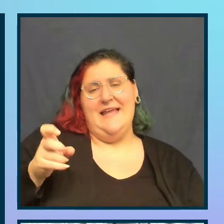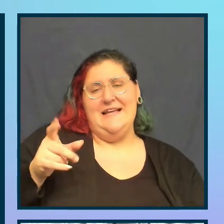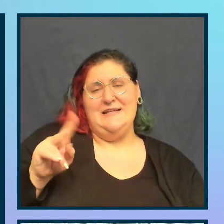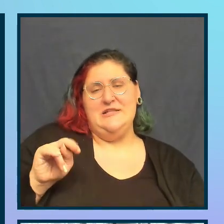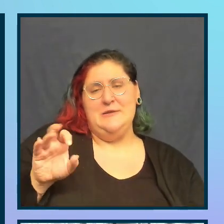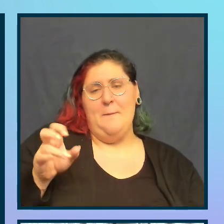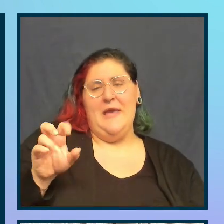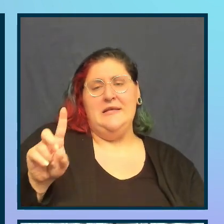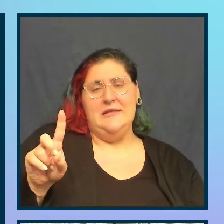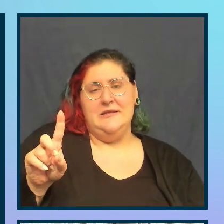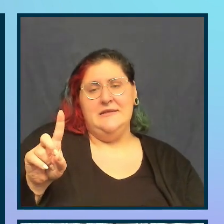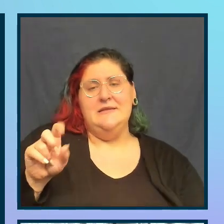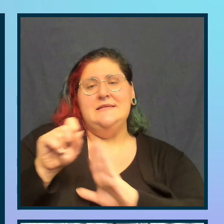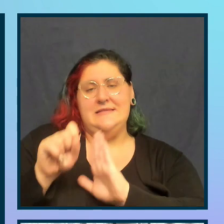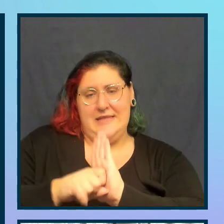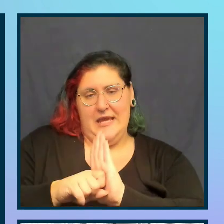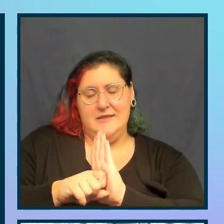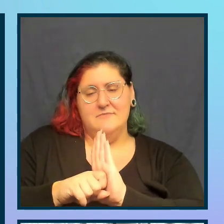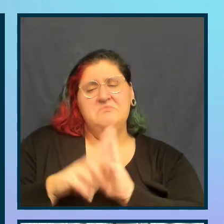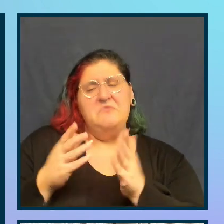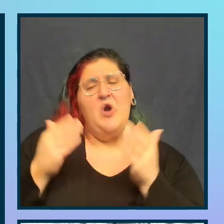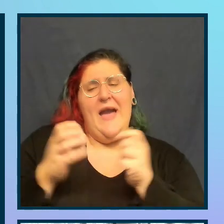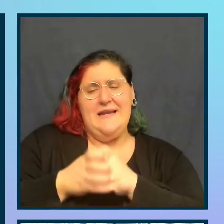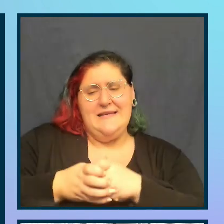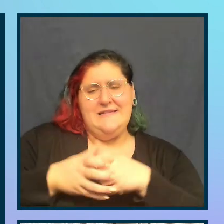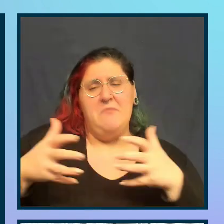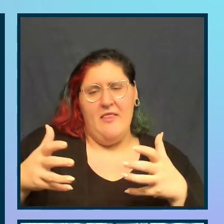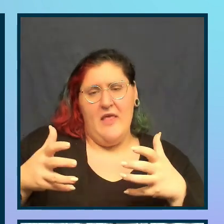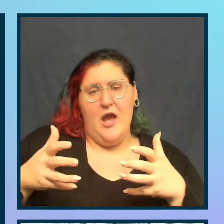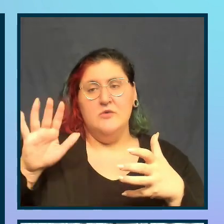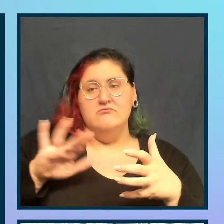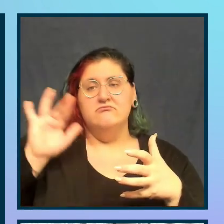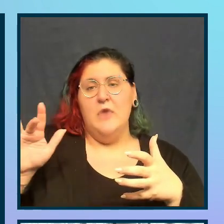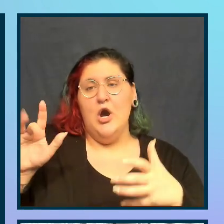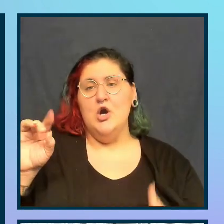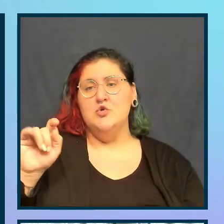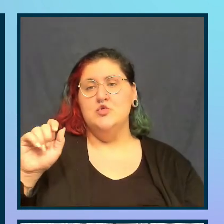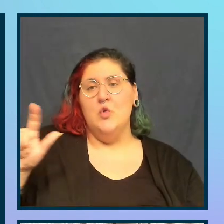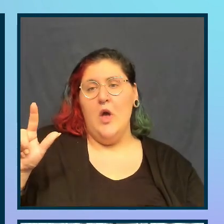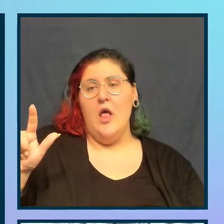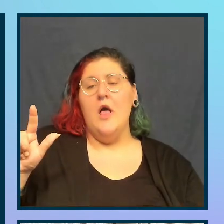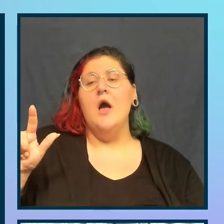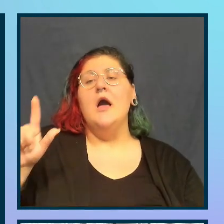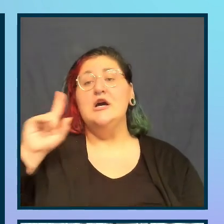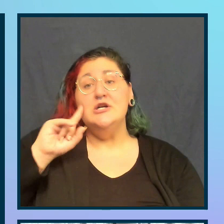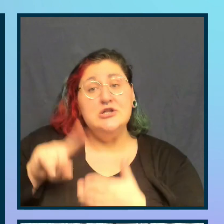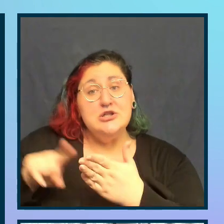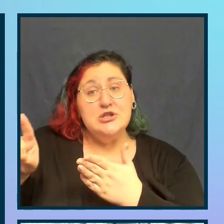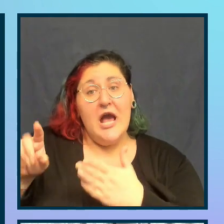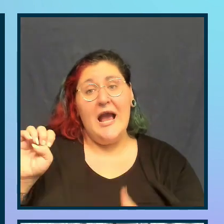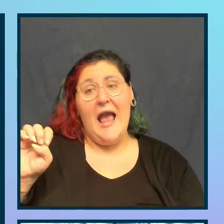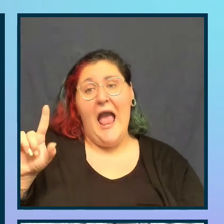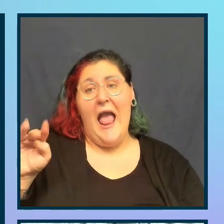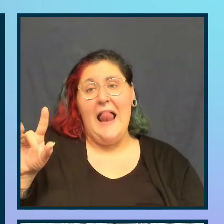states, expand that element out, and then come back to the tool and click on check element state. And then select the state that I